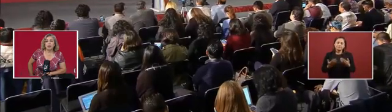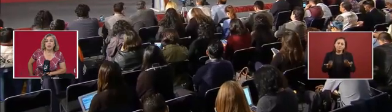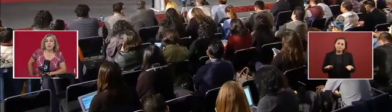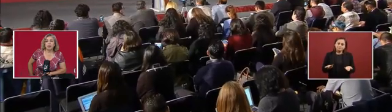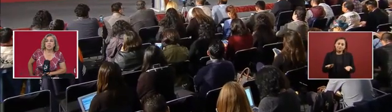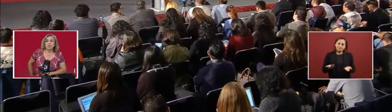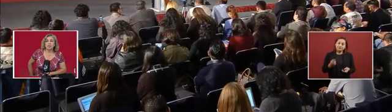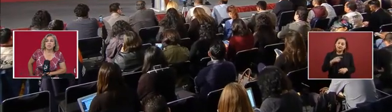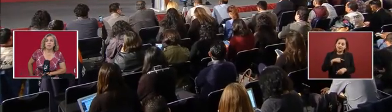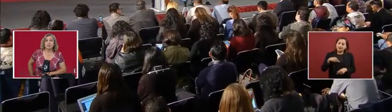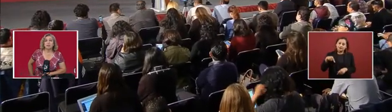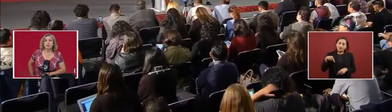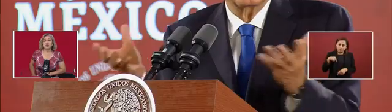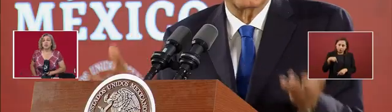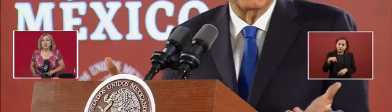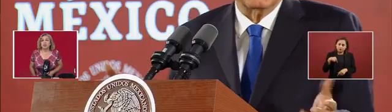is